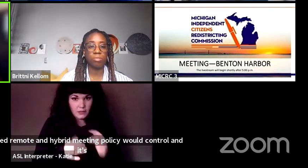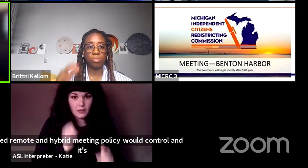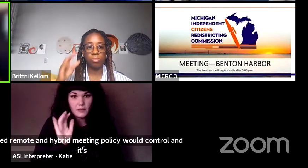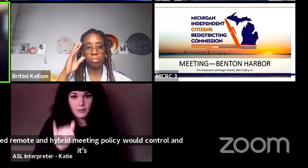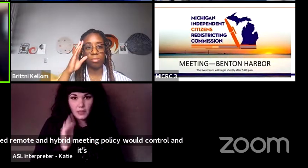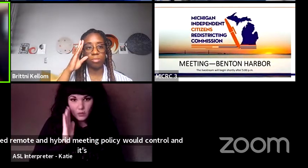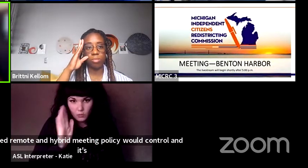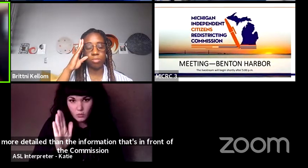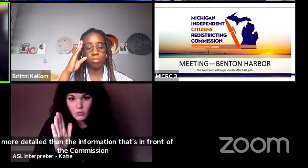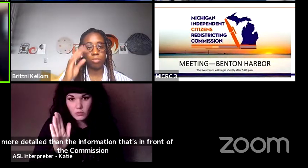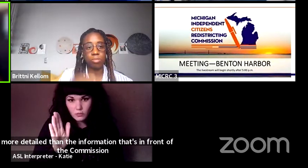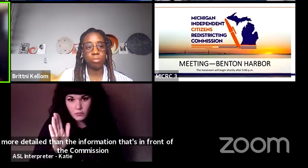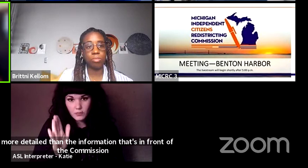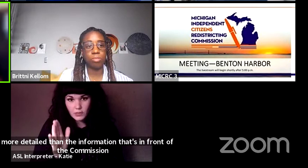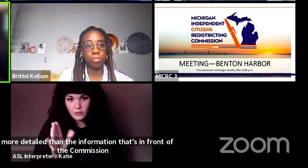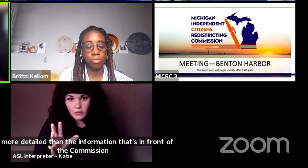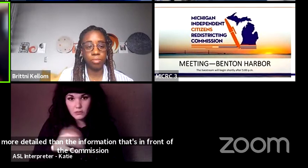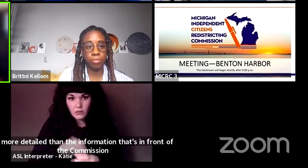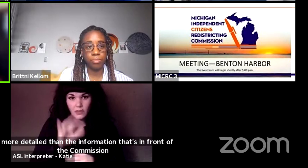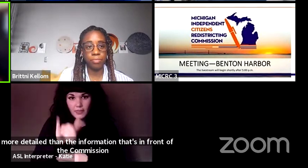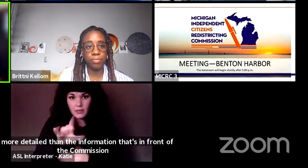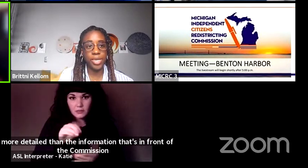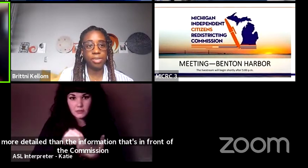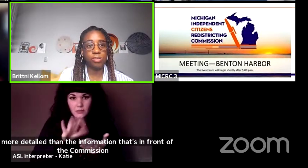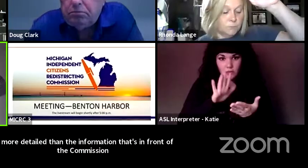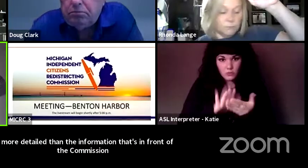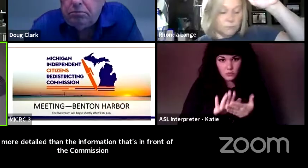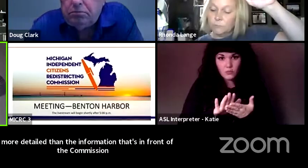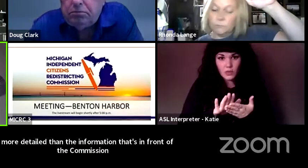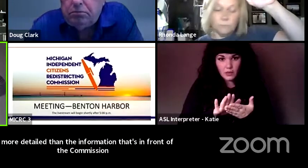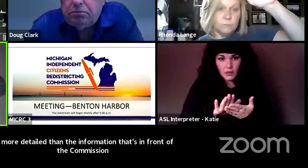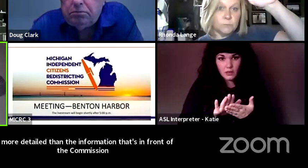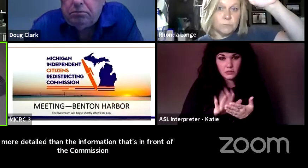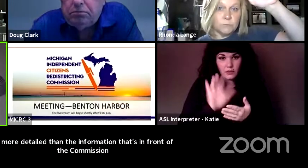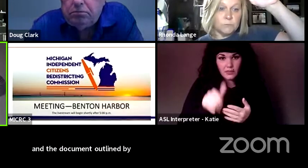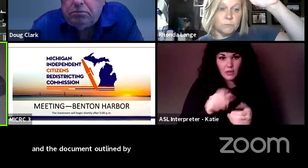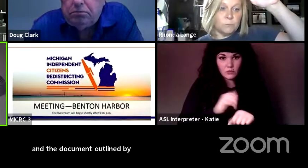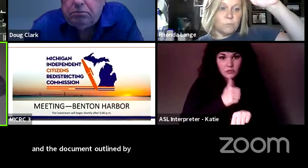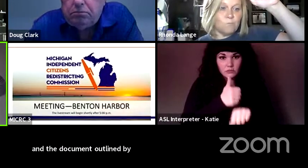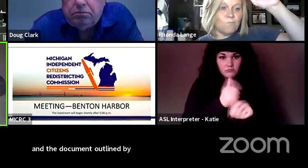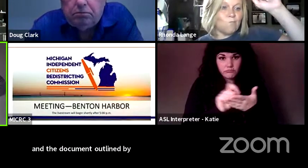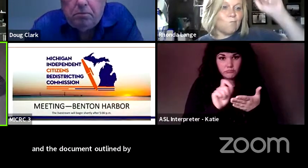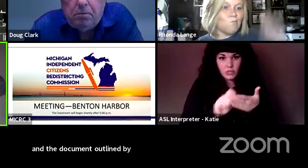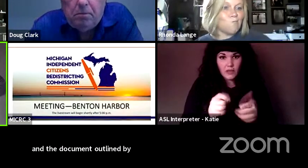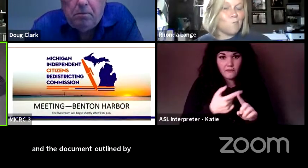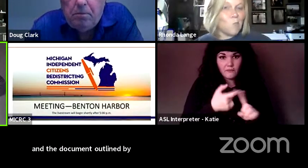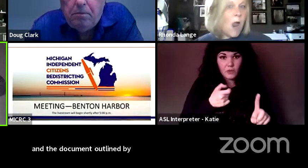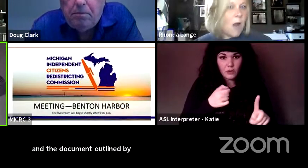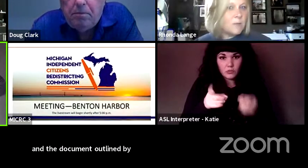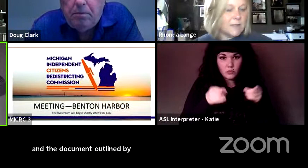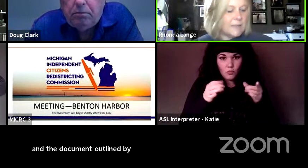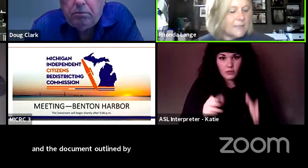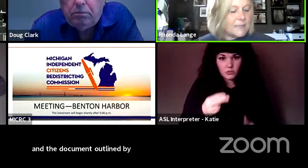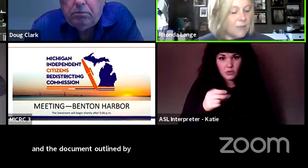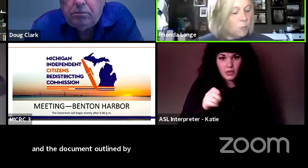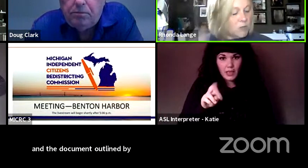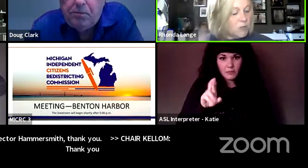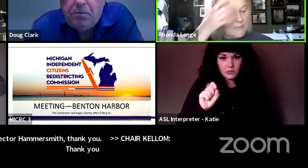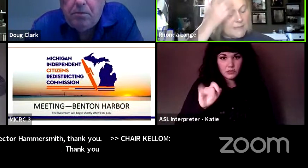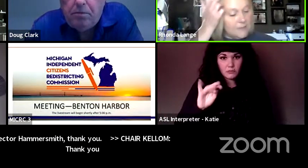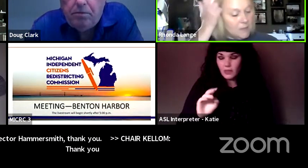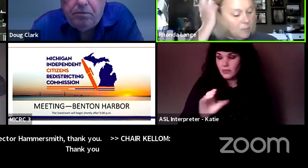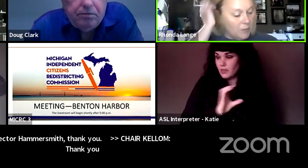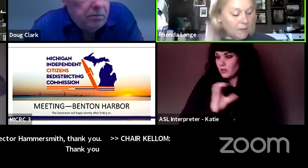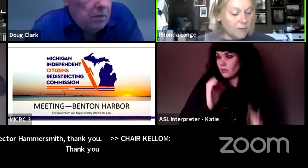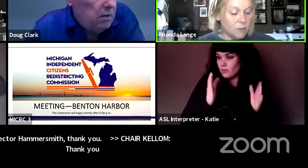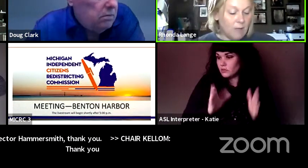document outlined by Director Hammersmith. Thank you. Thank you, General Counsel. Commissioner Lang. I was going to kind of say what she